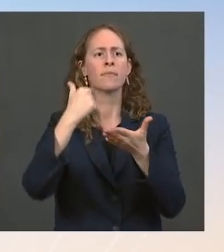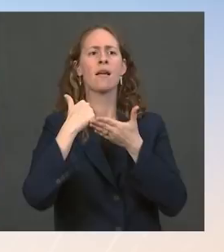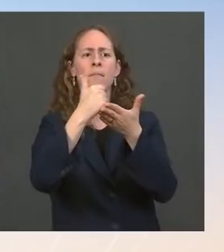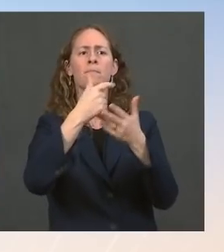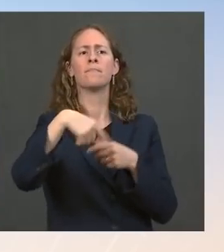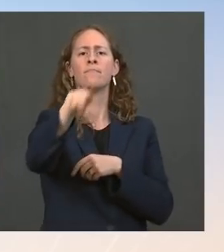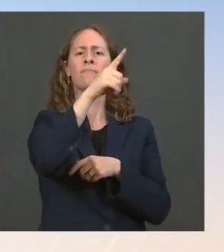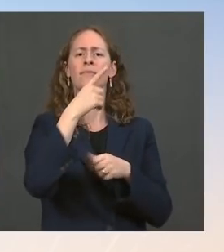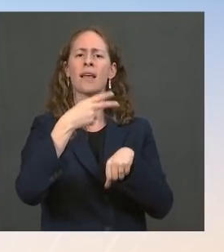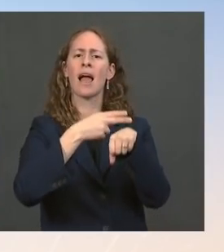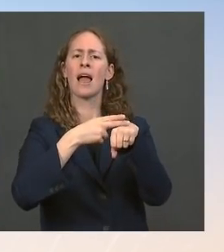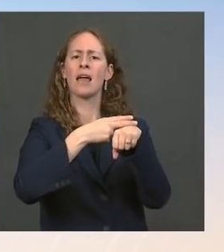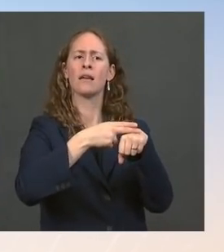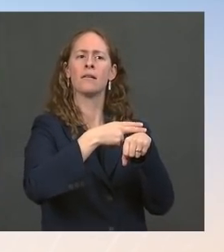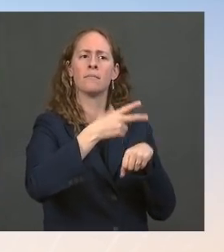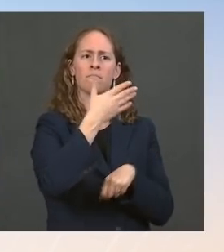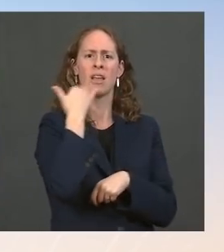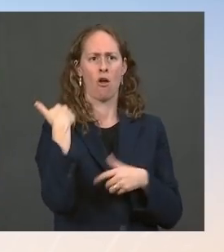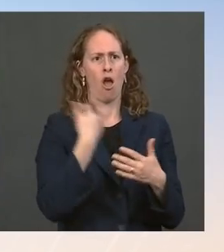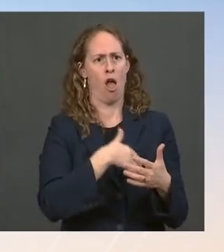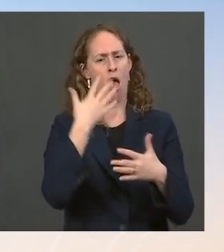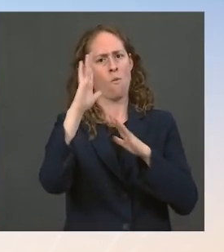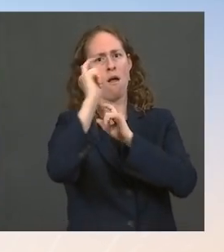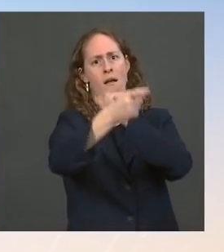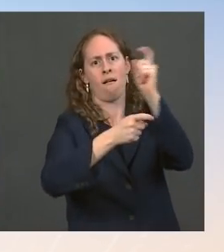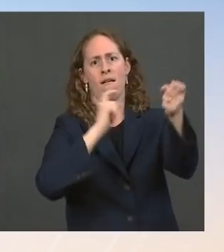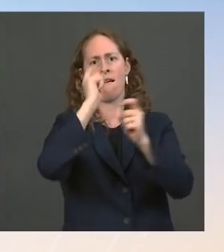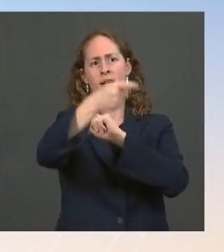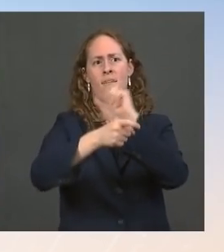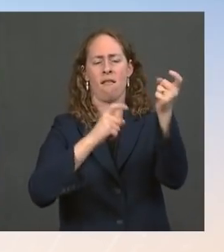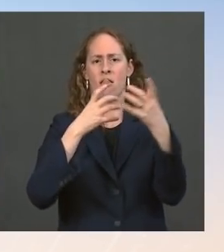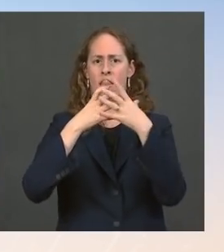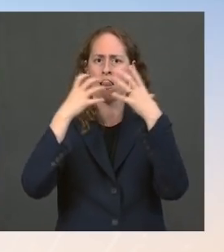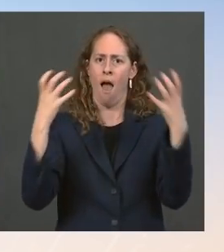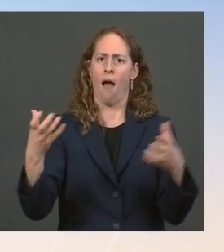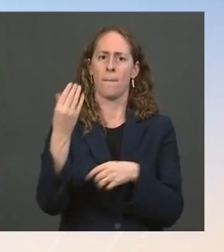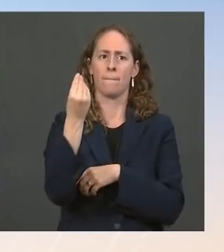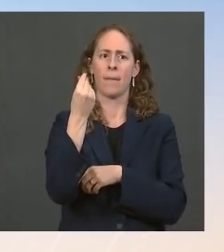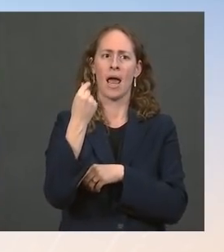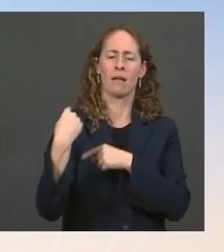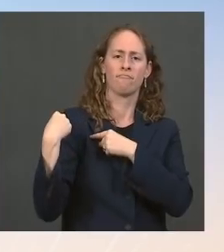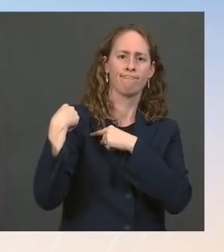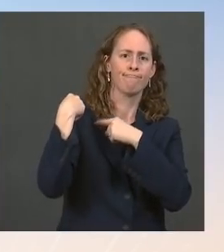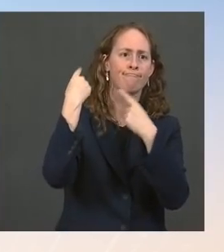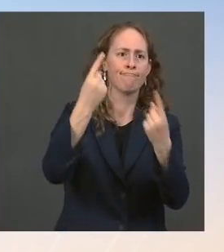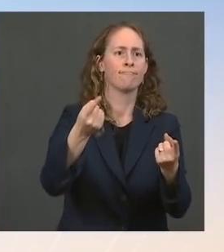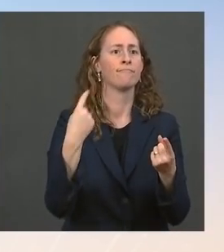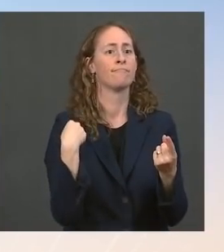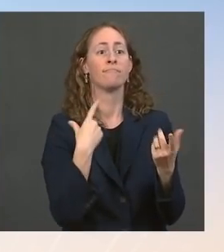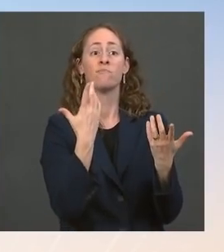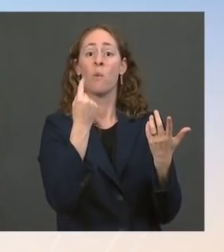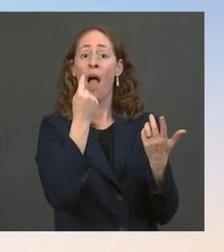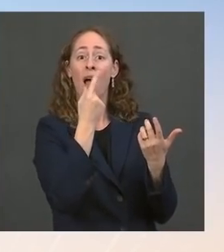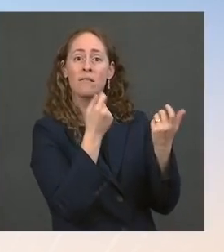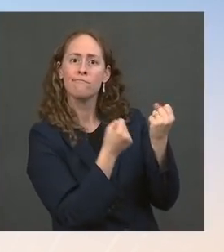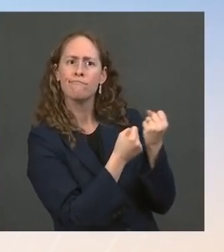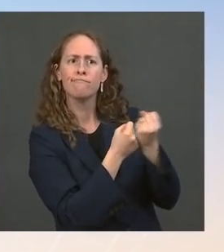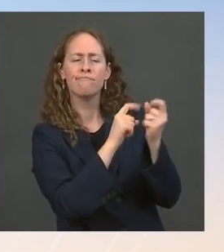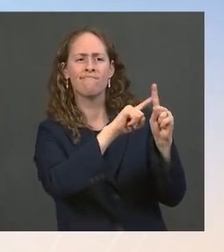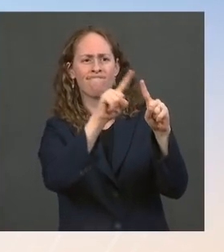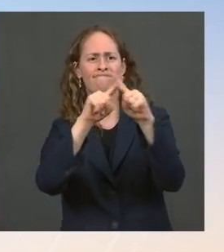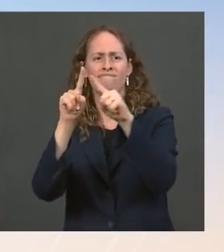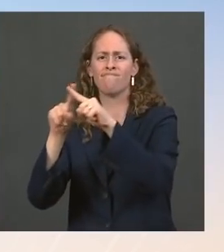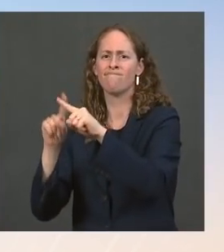to deploy. That's a large amount of money. So I would say we're continuing to provide a range of assistance, but the recent $32 million is